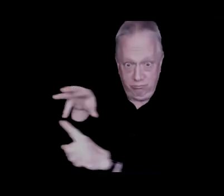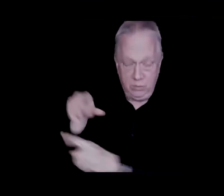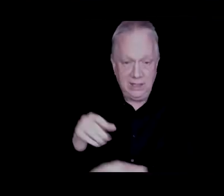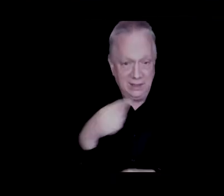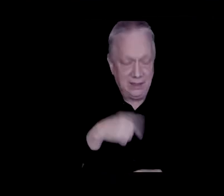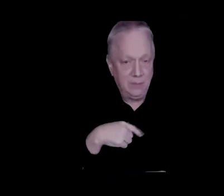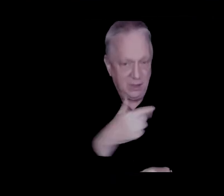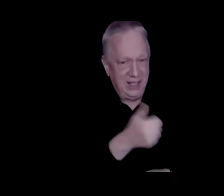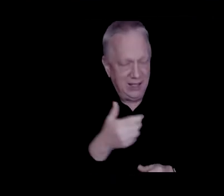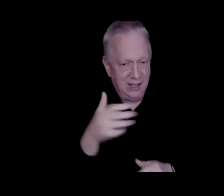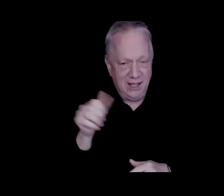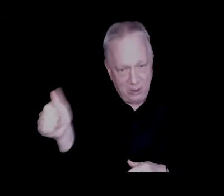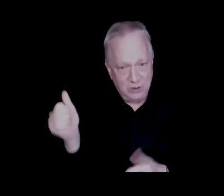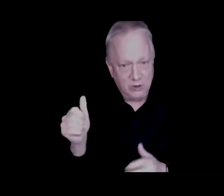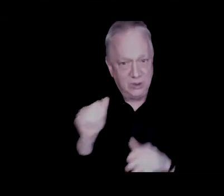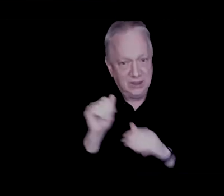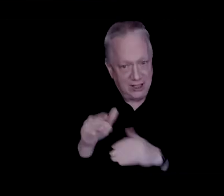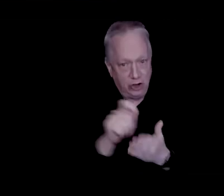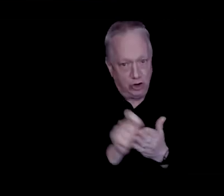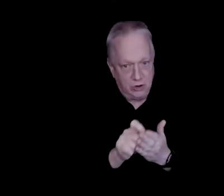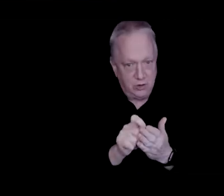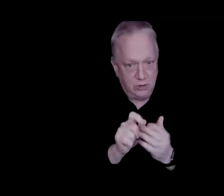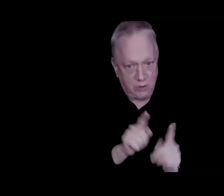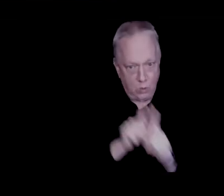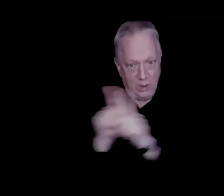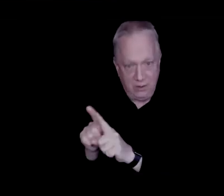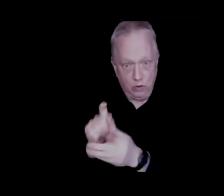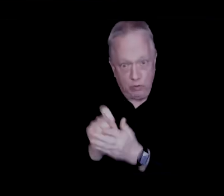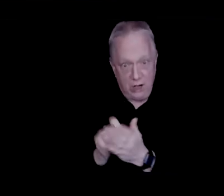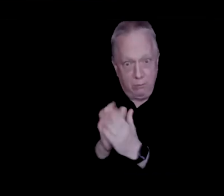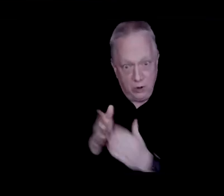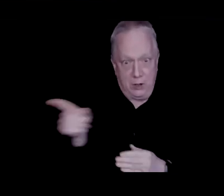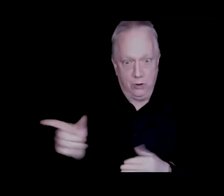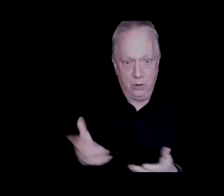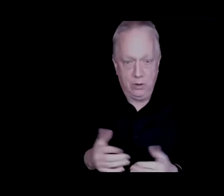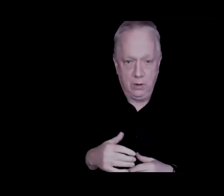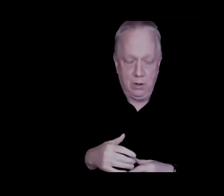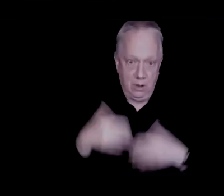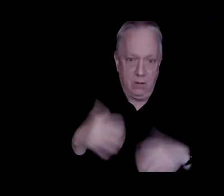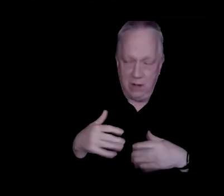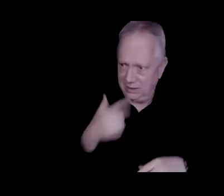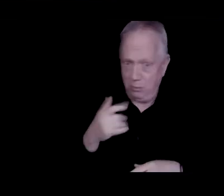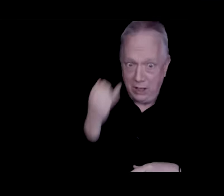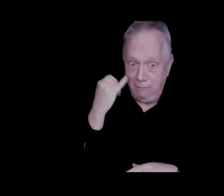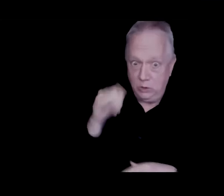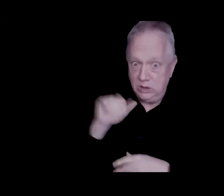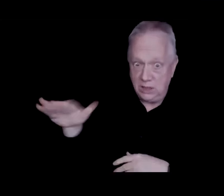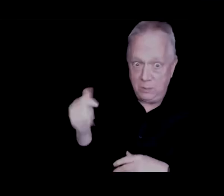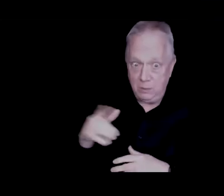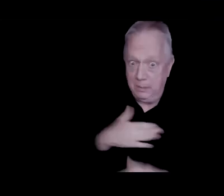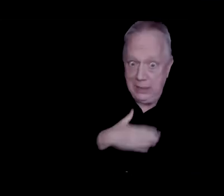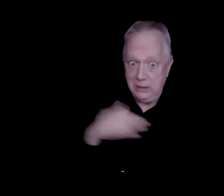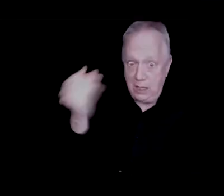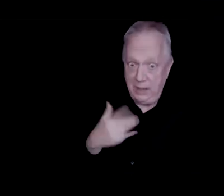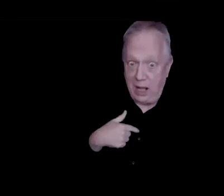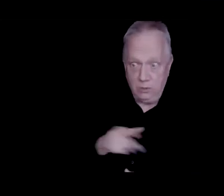that he want to send a journalist to write a book on her. So I said to him, "Oh, but if you send somebody, please tell me and